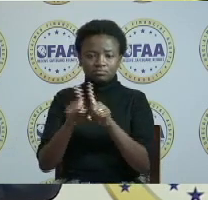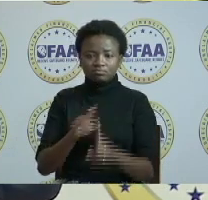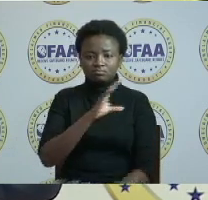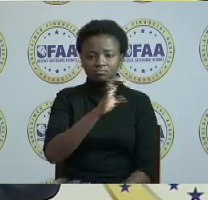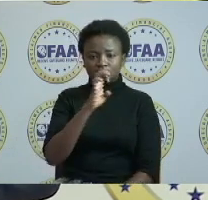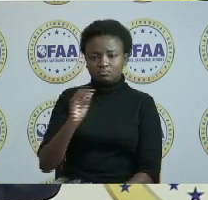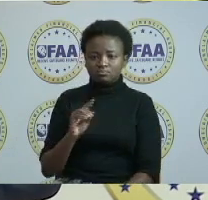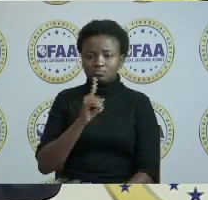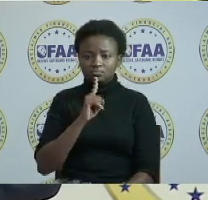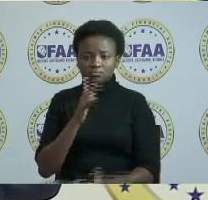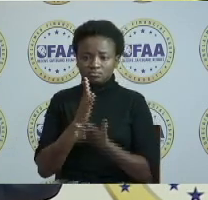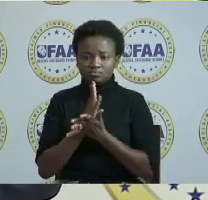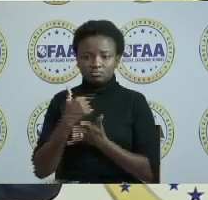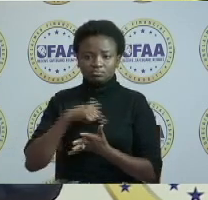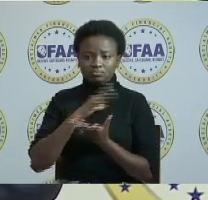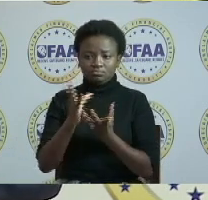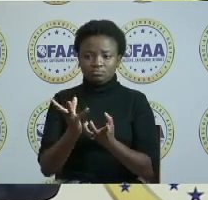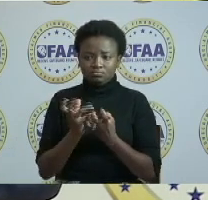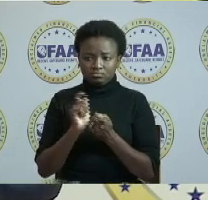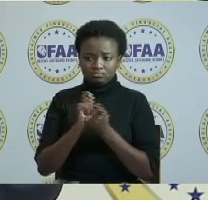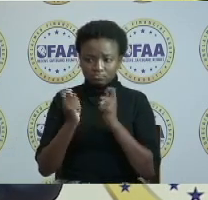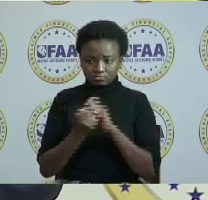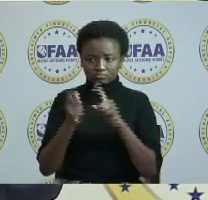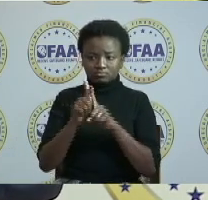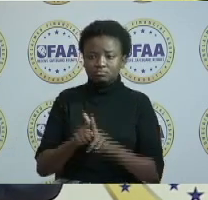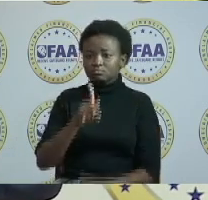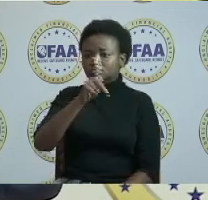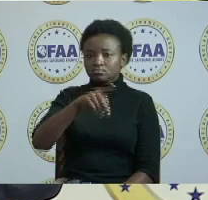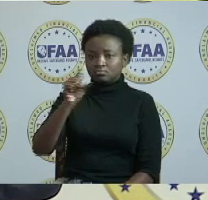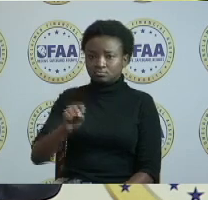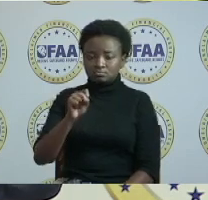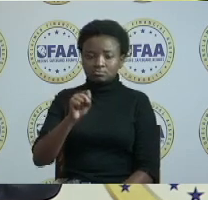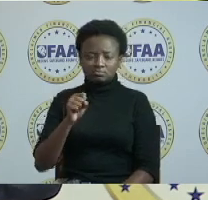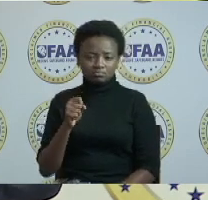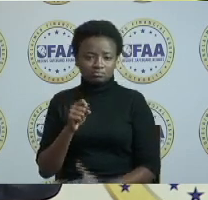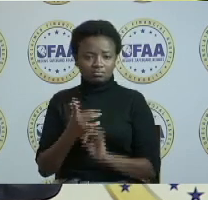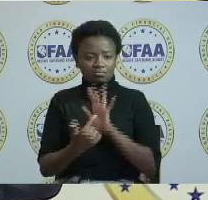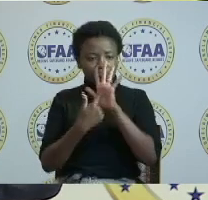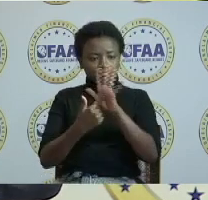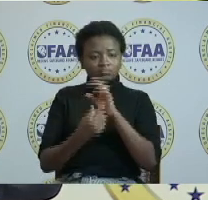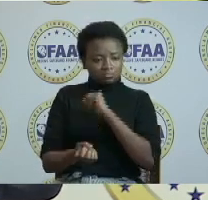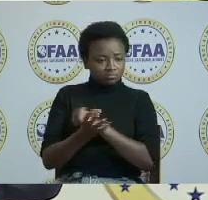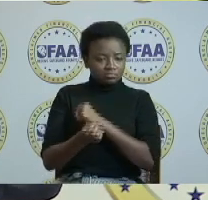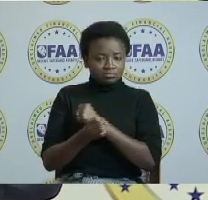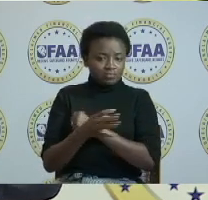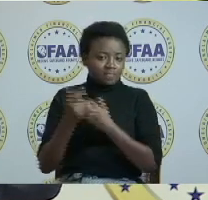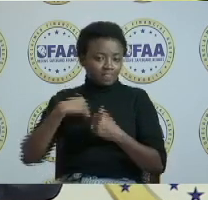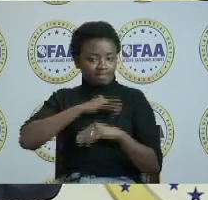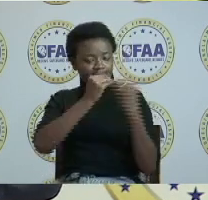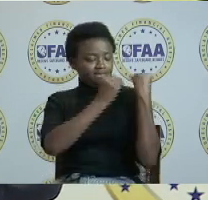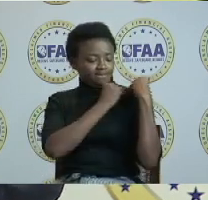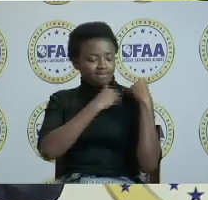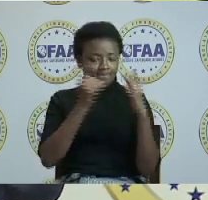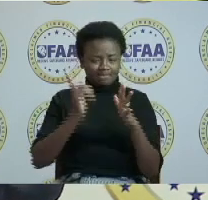the need for change, and indeed the Principal Secretary also indicated that part of our mandate